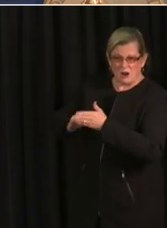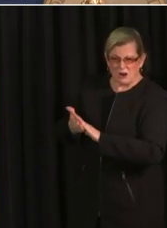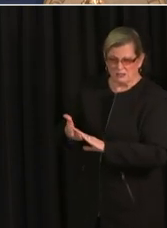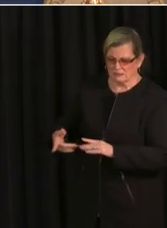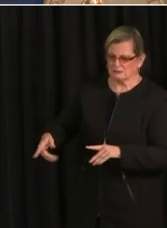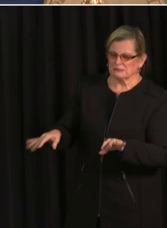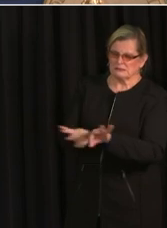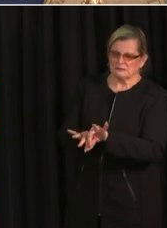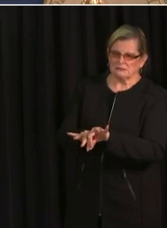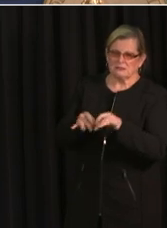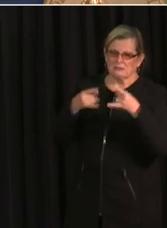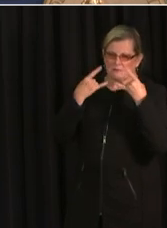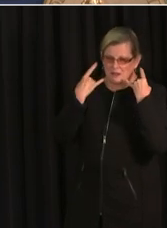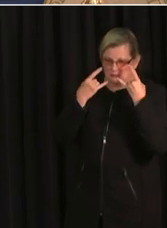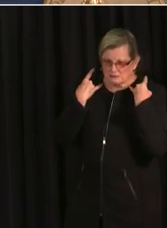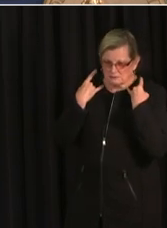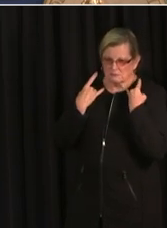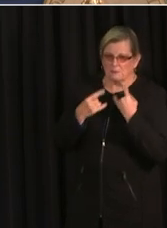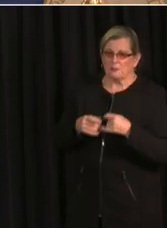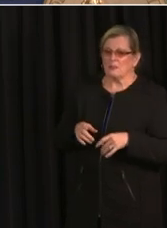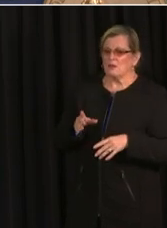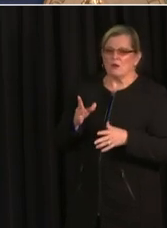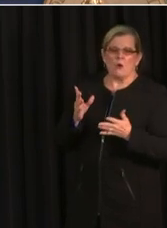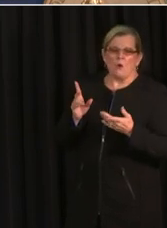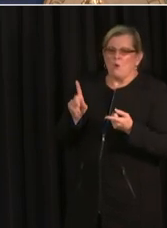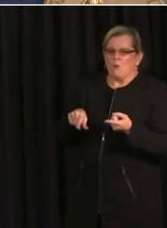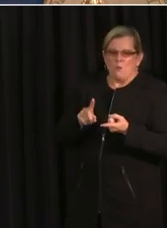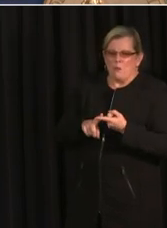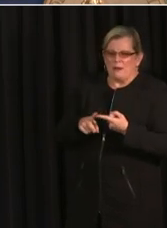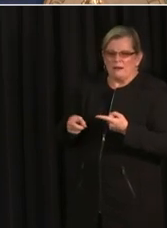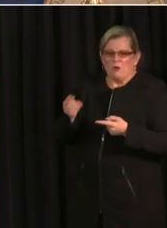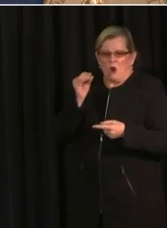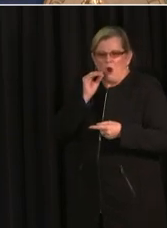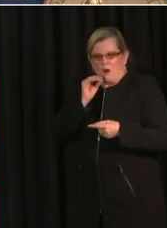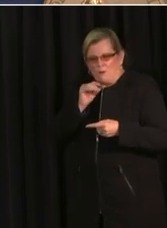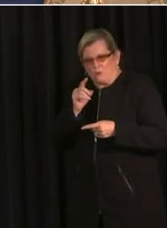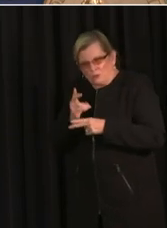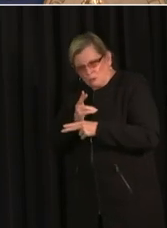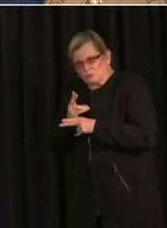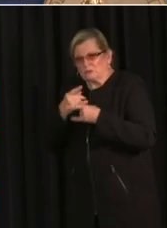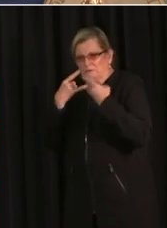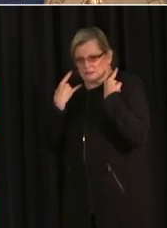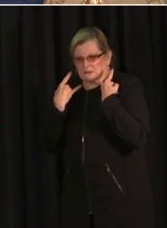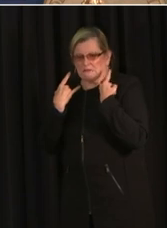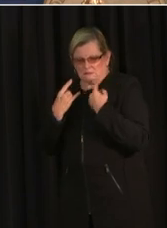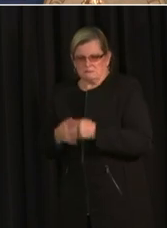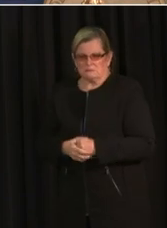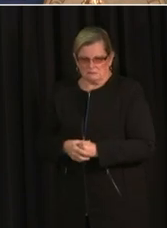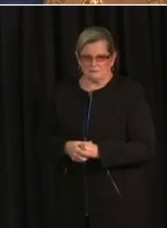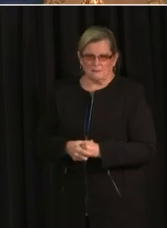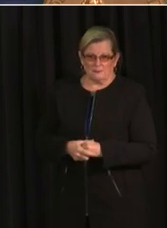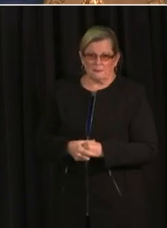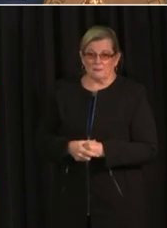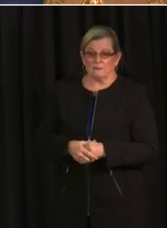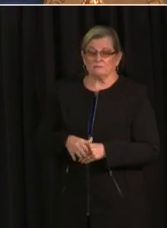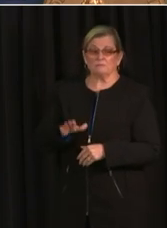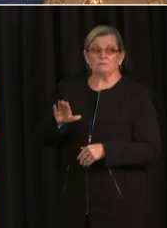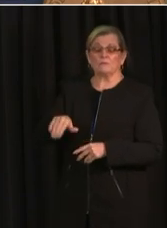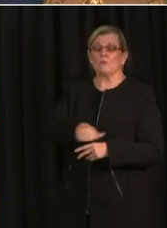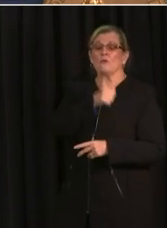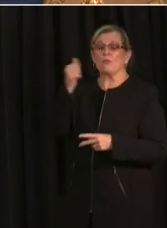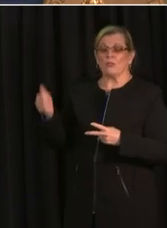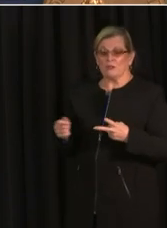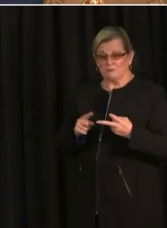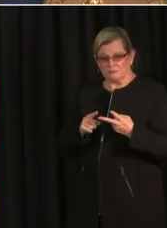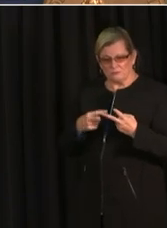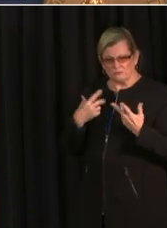everyone understands what is expected of them. And another place we think